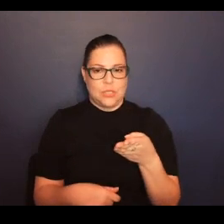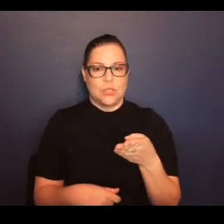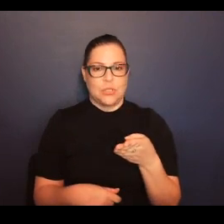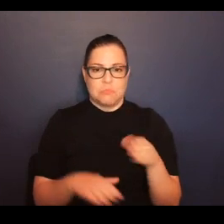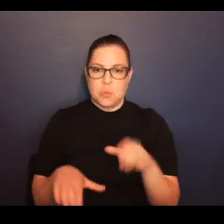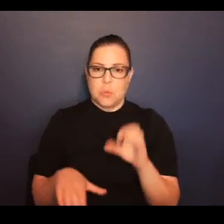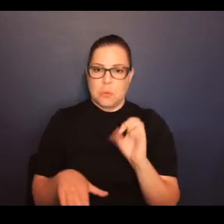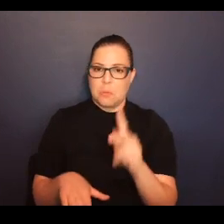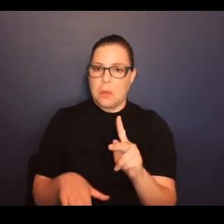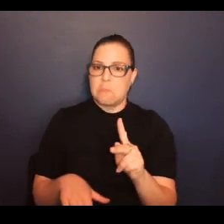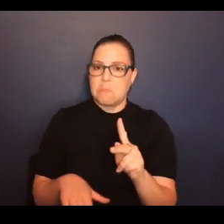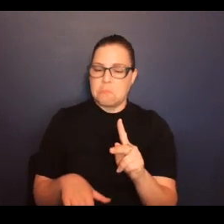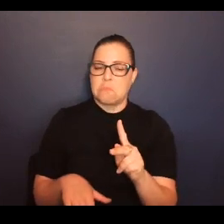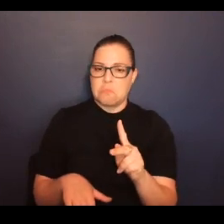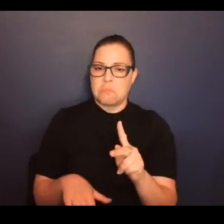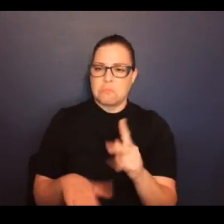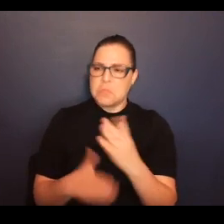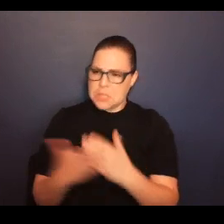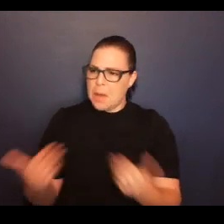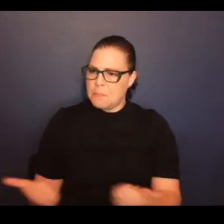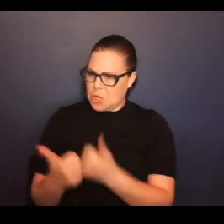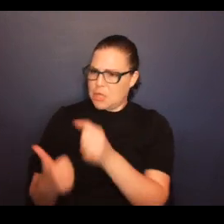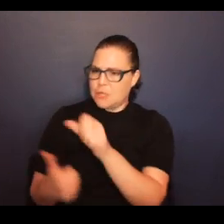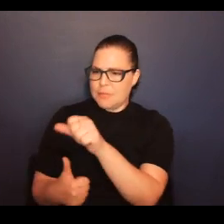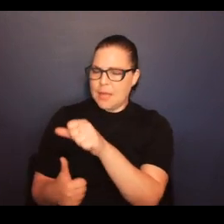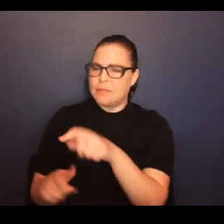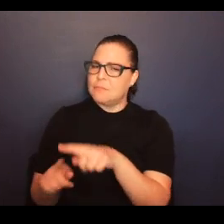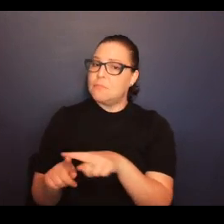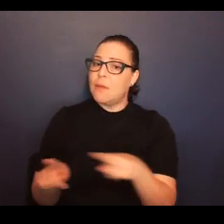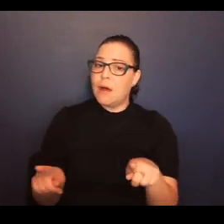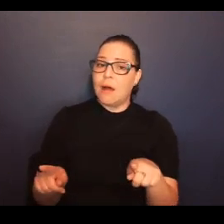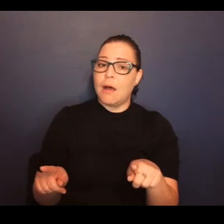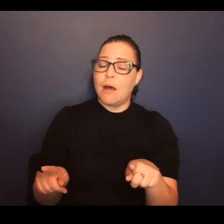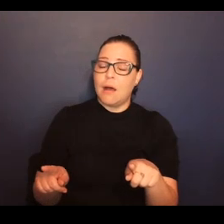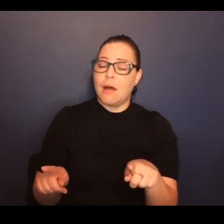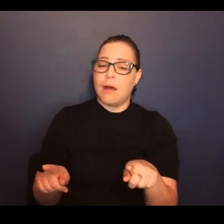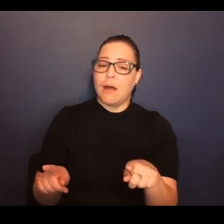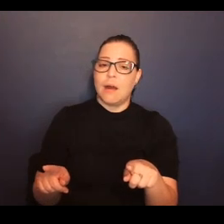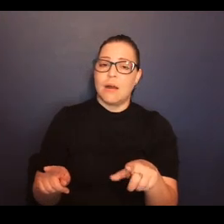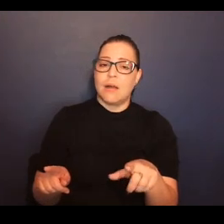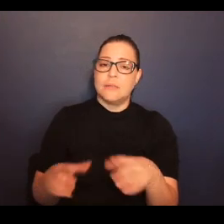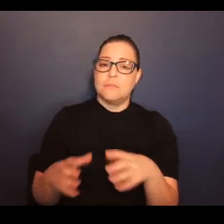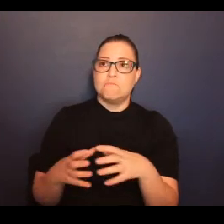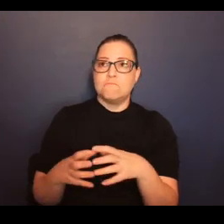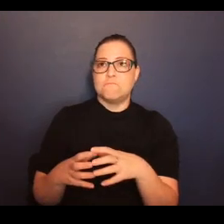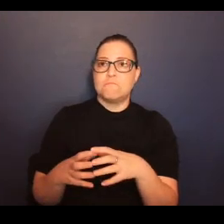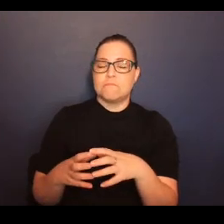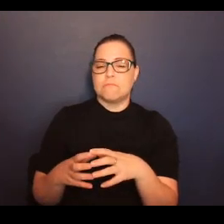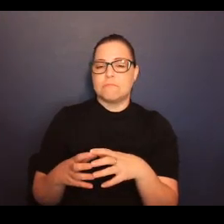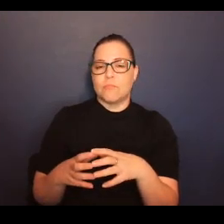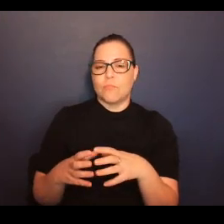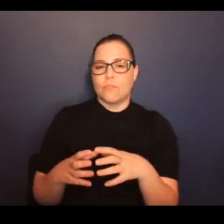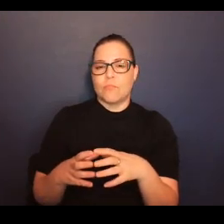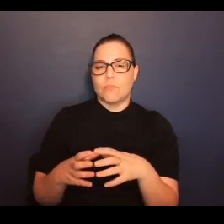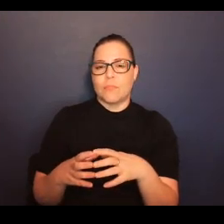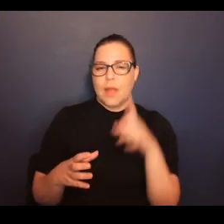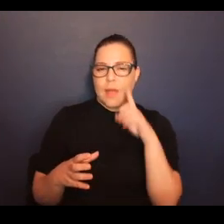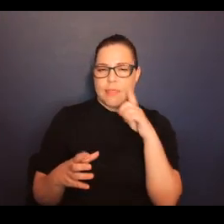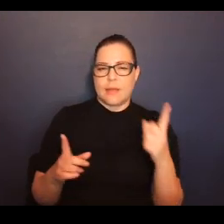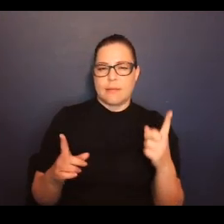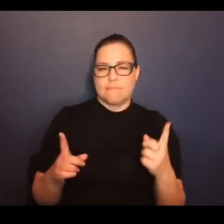okay. We have our challenges, yes. But I think it would go in the right